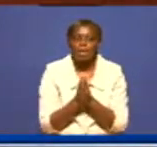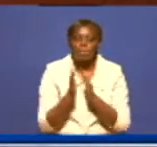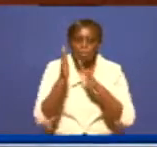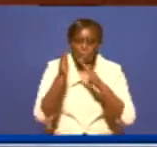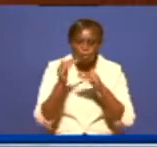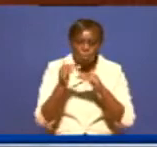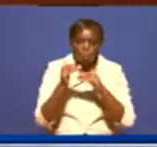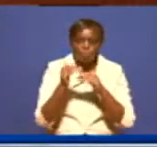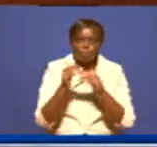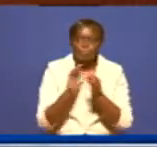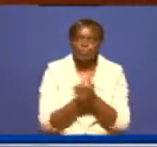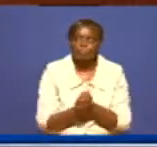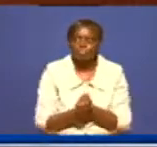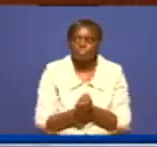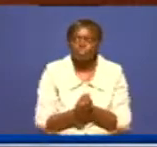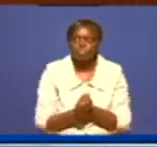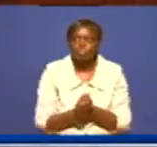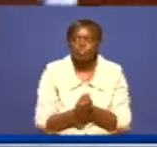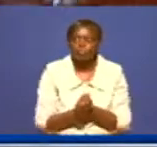Senator Ledama?